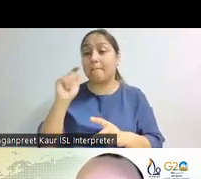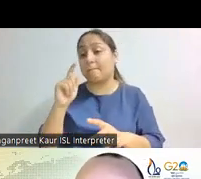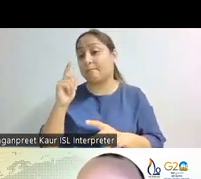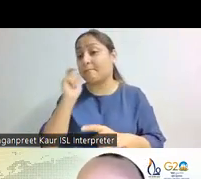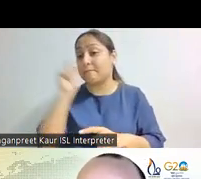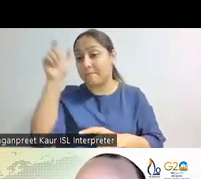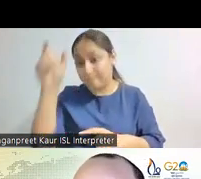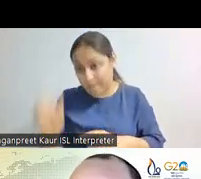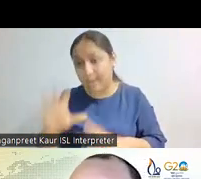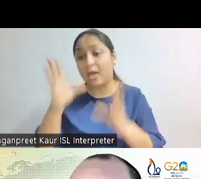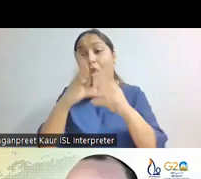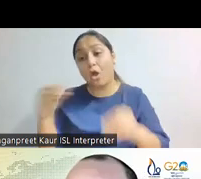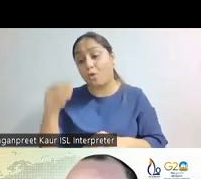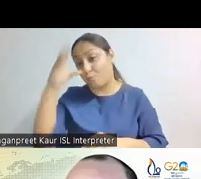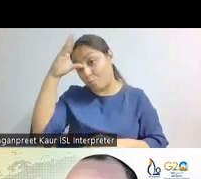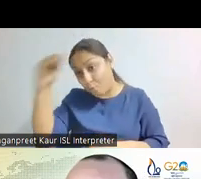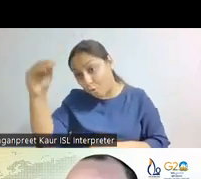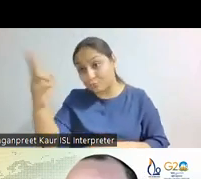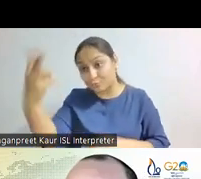the education sector overall.